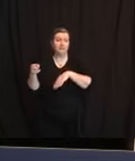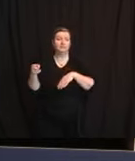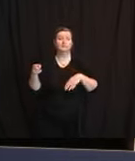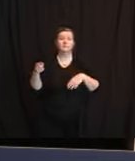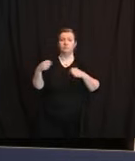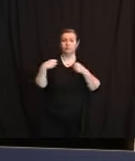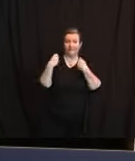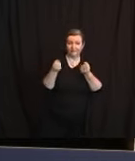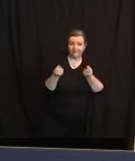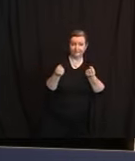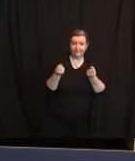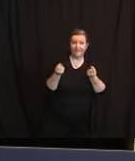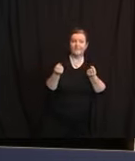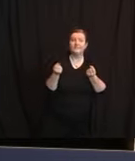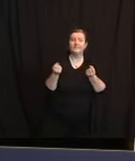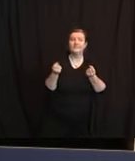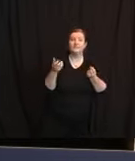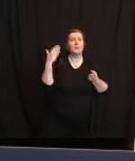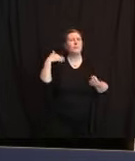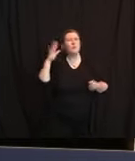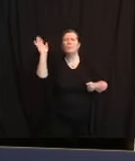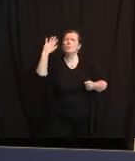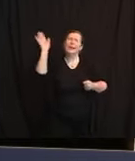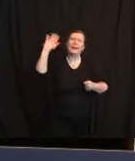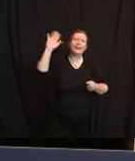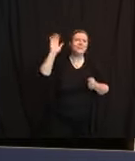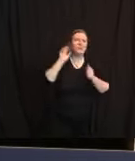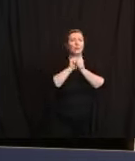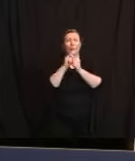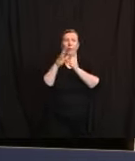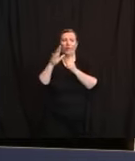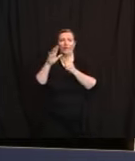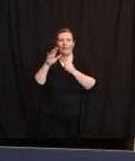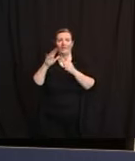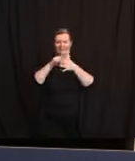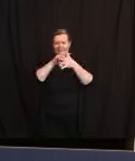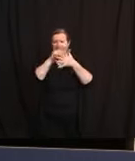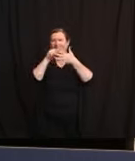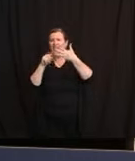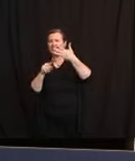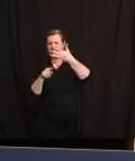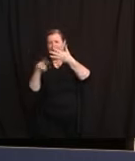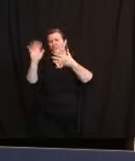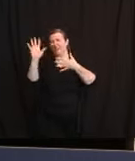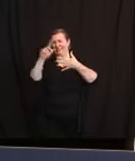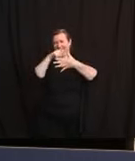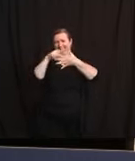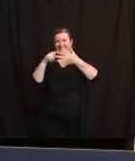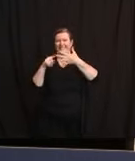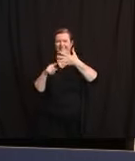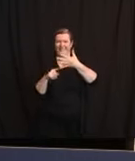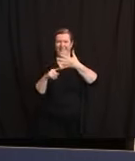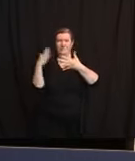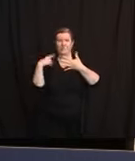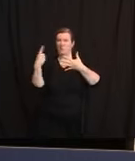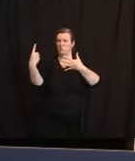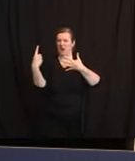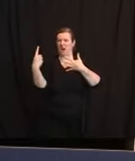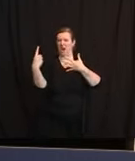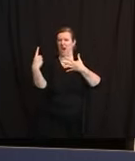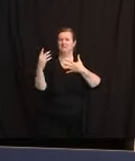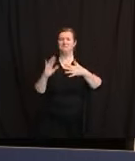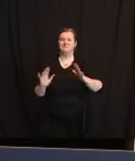So I'm very, I'm happy for that, and it's great. What we are planning to do, and